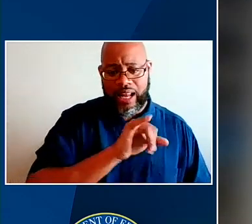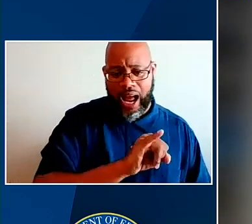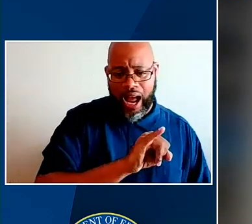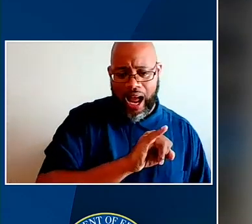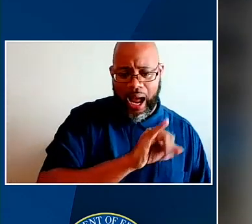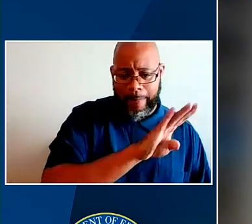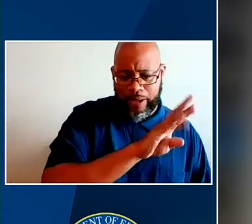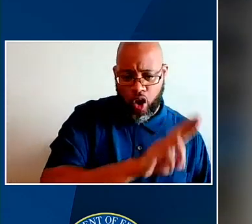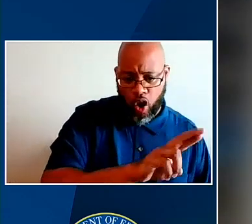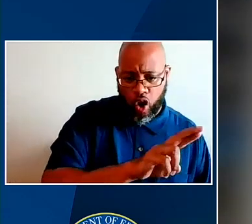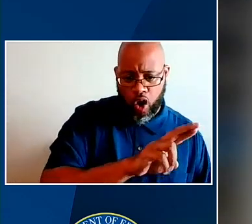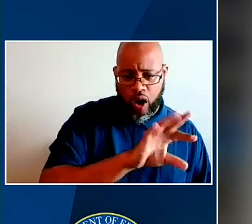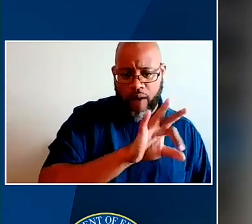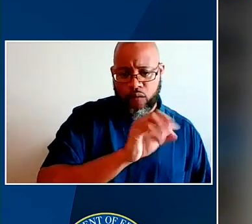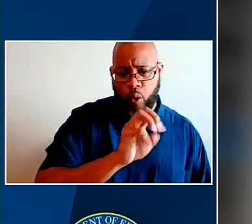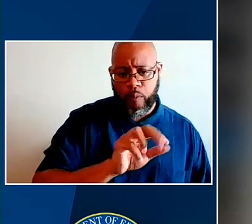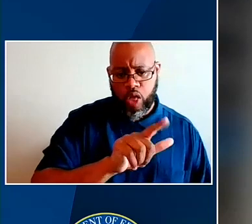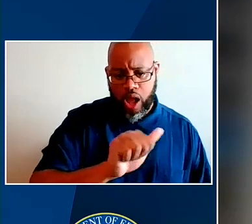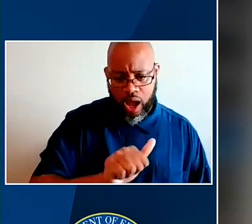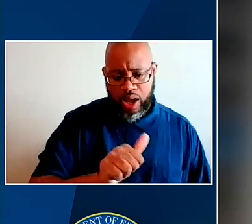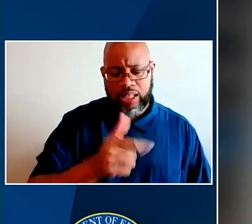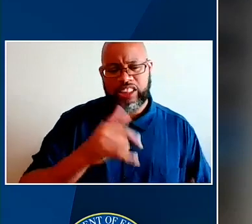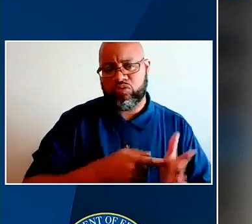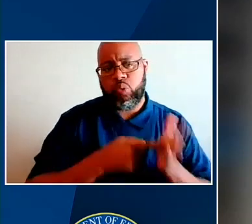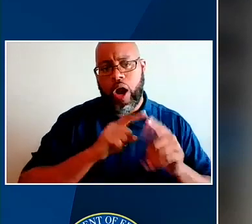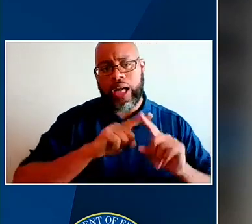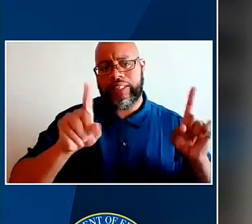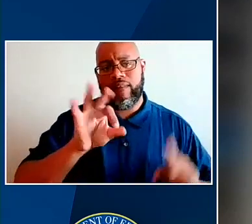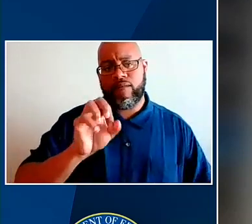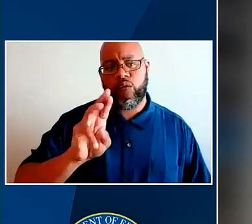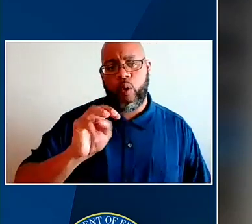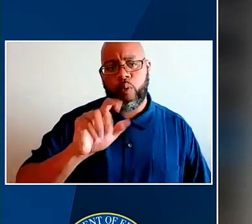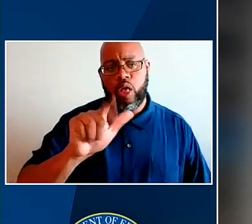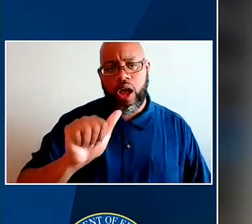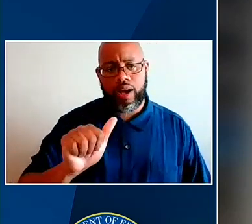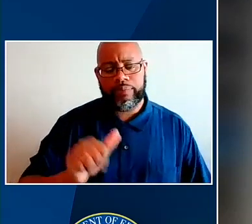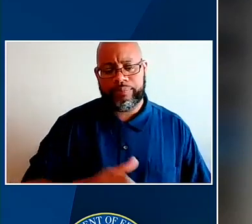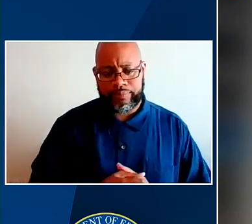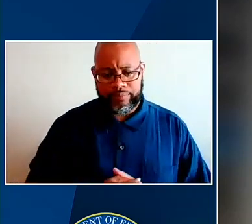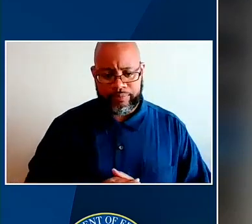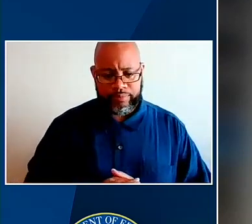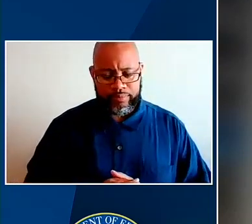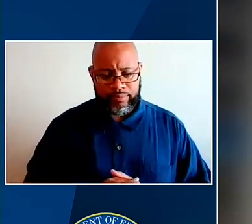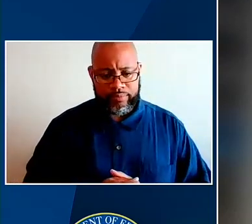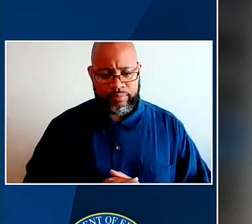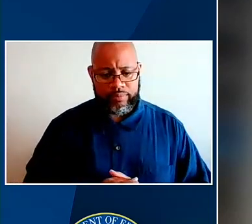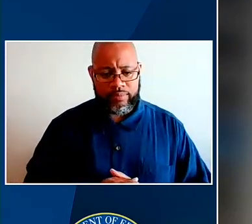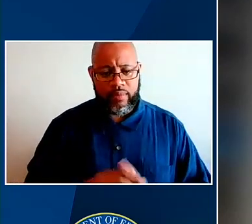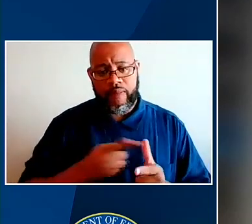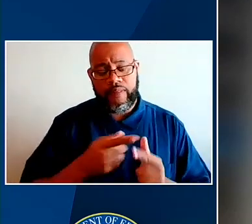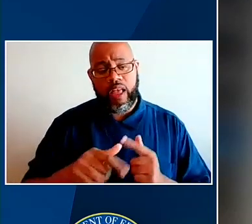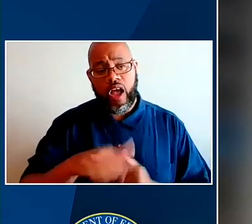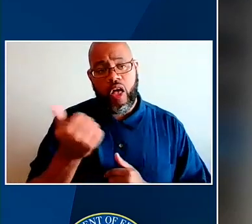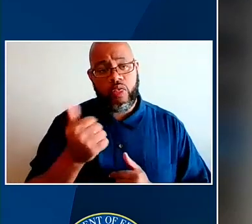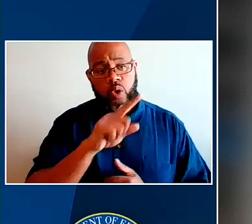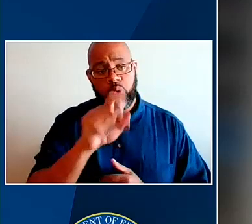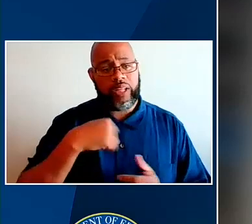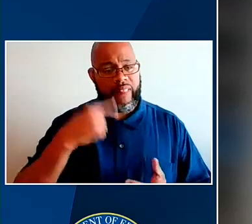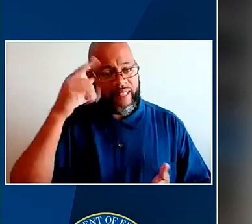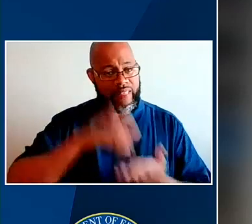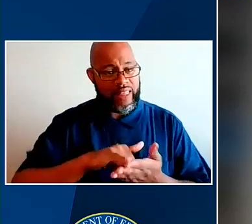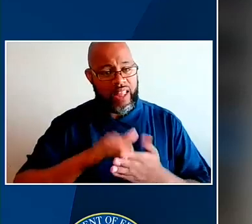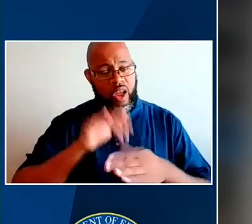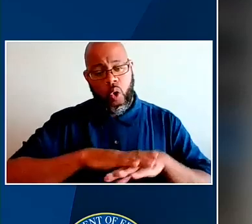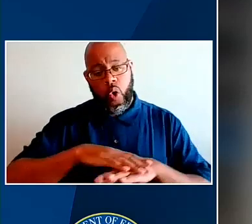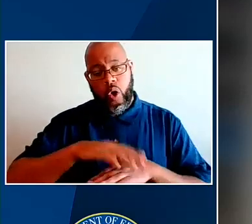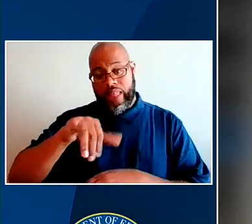just be applying a different formula. And then, although correct me if I'm wrong, and then the other question, I think just on the data